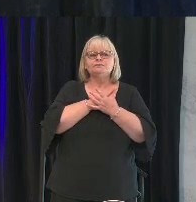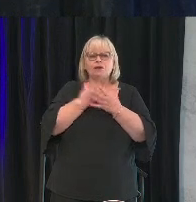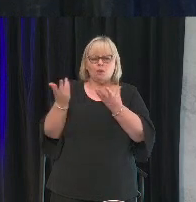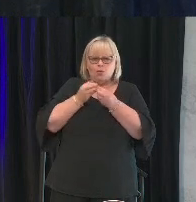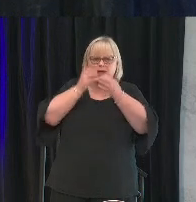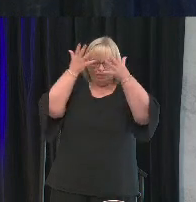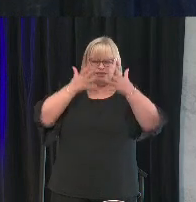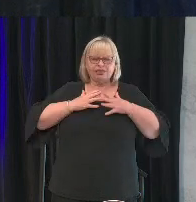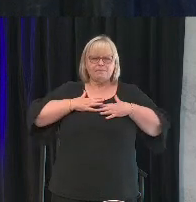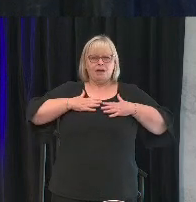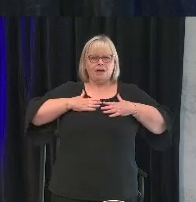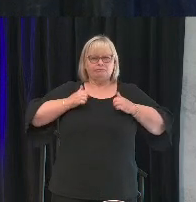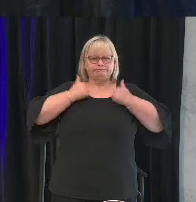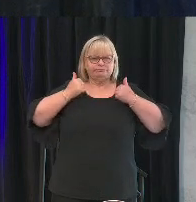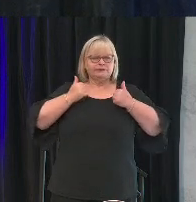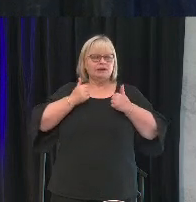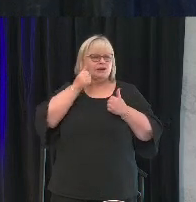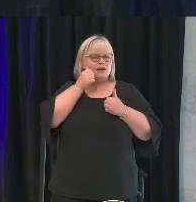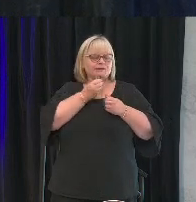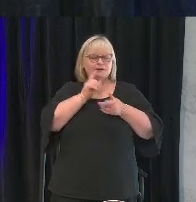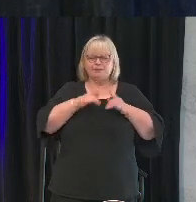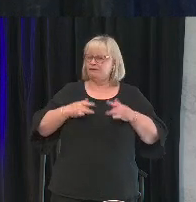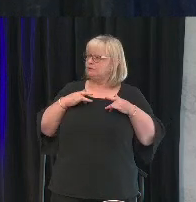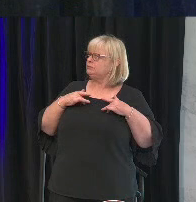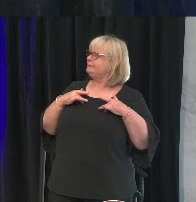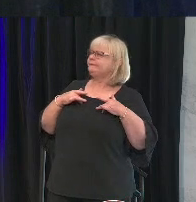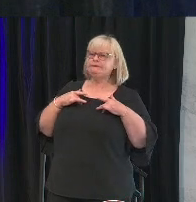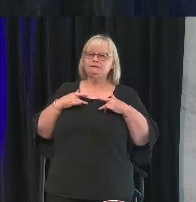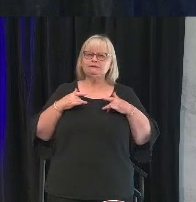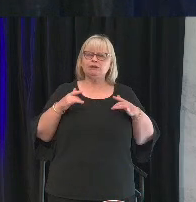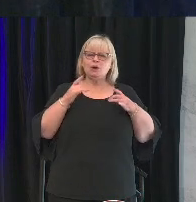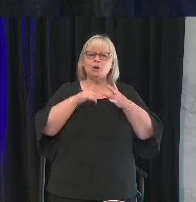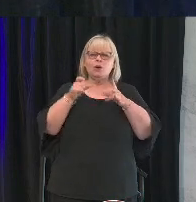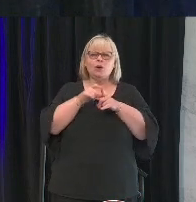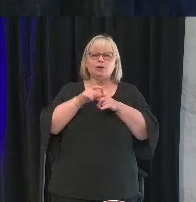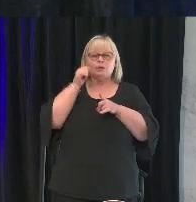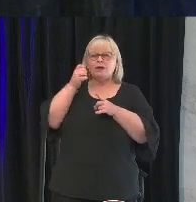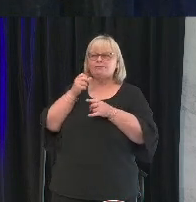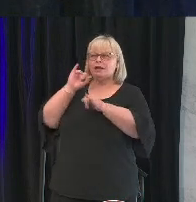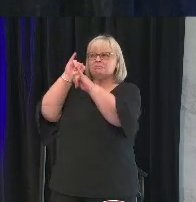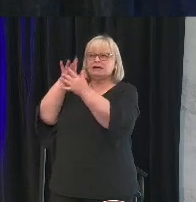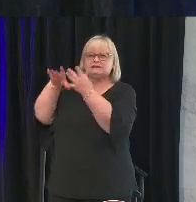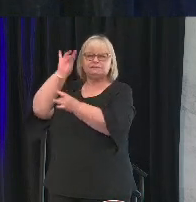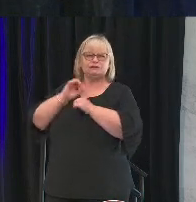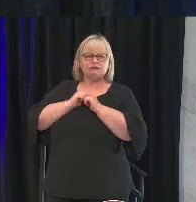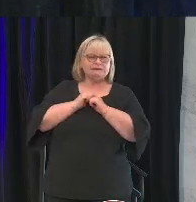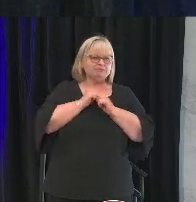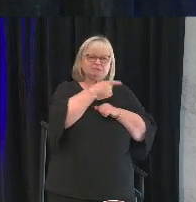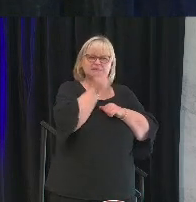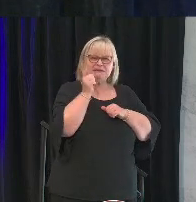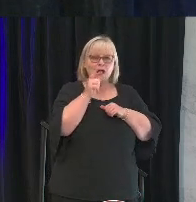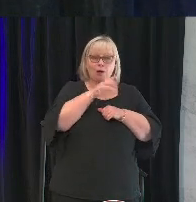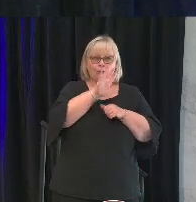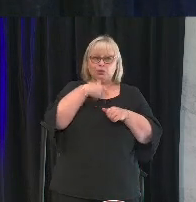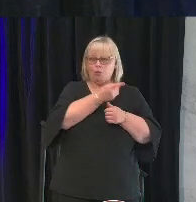can be affected. And we, under our belief systems, we know that there's bad spirit out there, bad stuff that we don't want on country, because